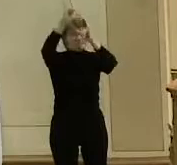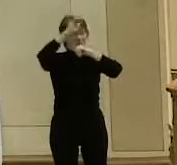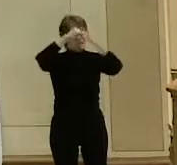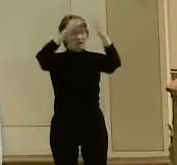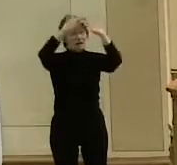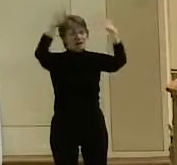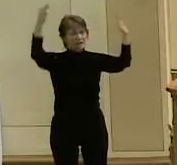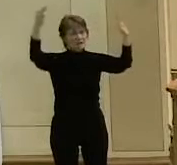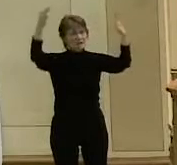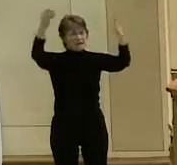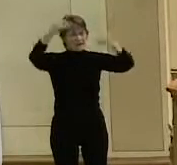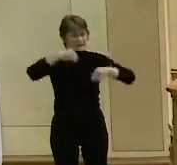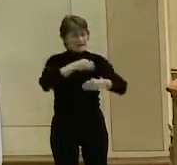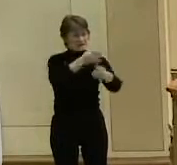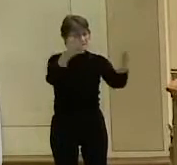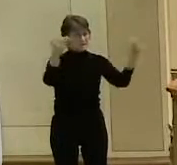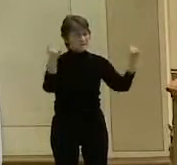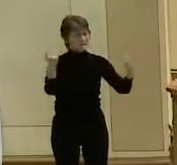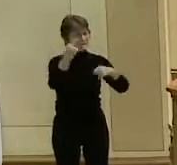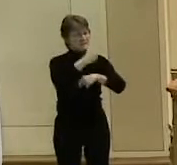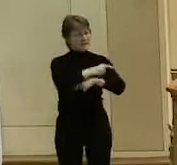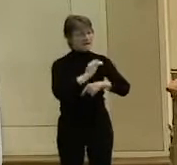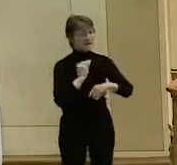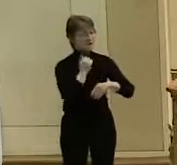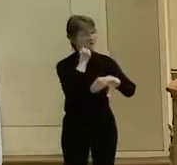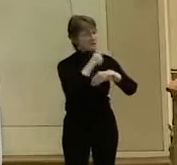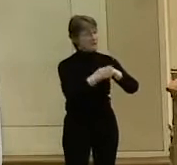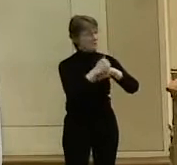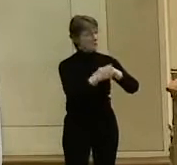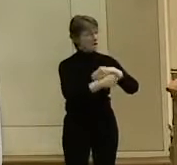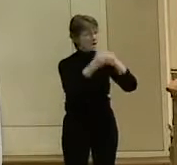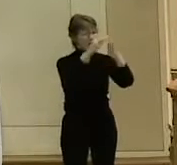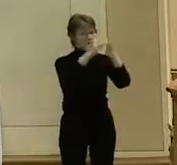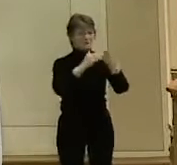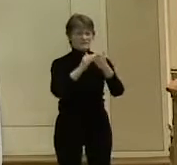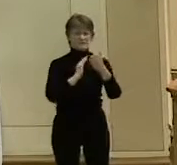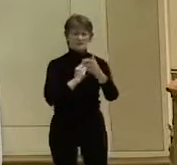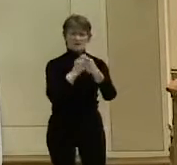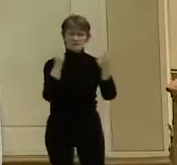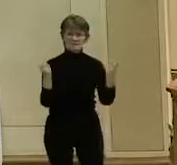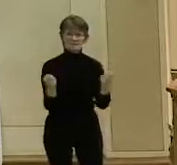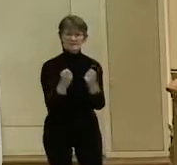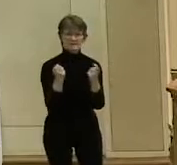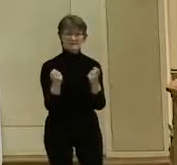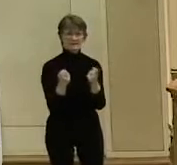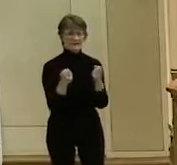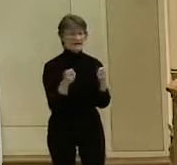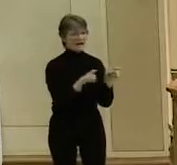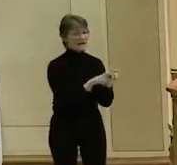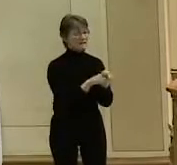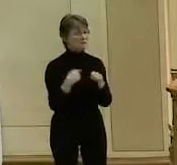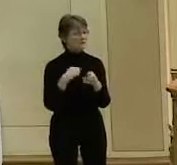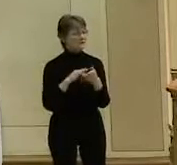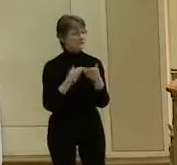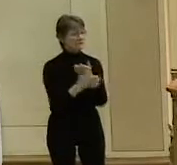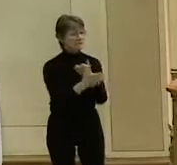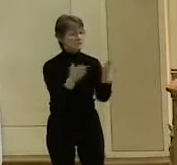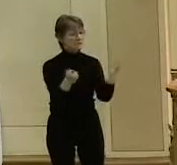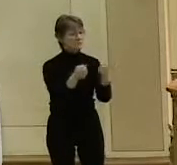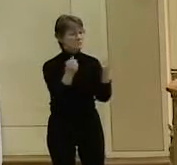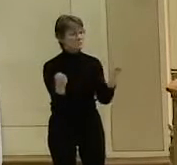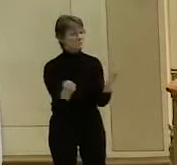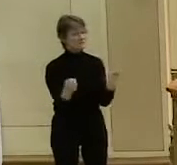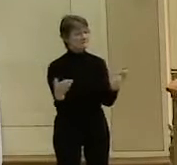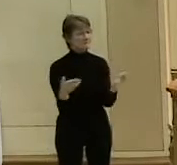in heaven. Give us this day our daily bread, and forgive us our trespasses, as we